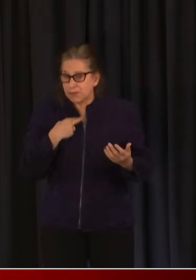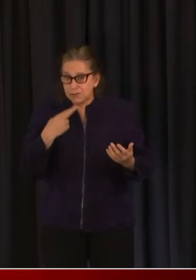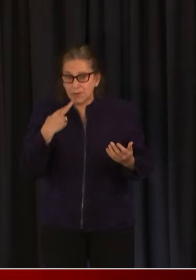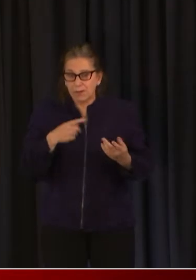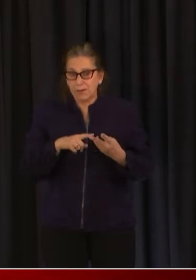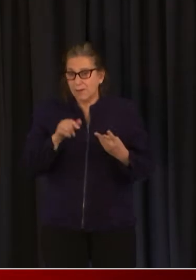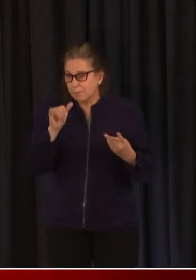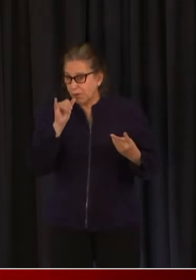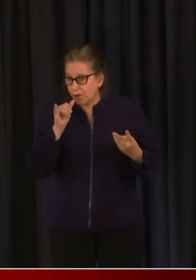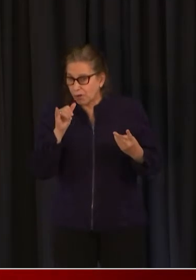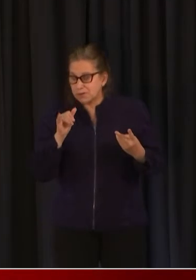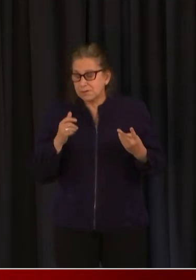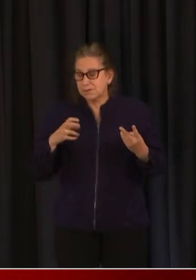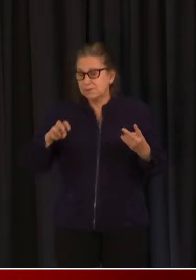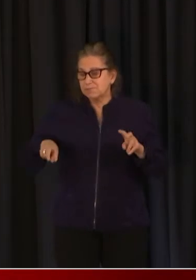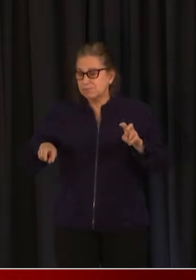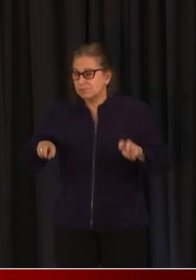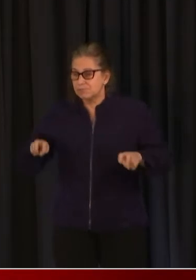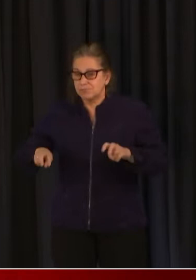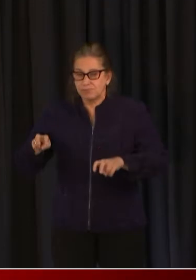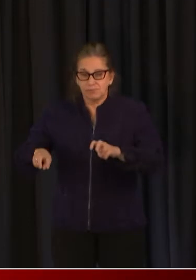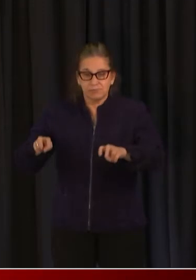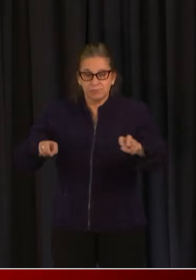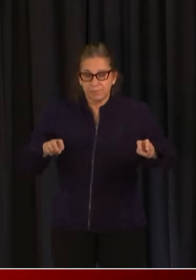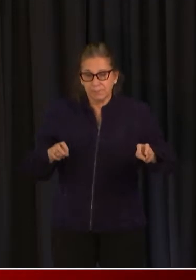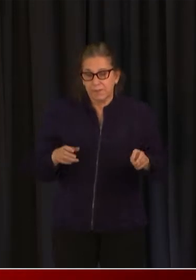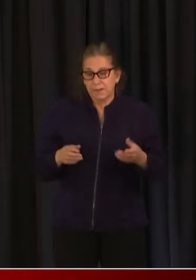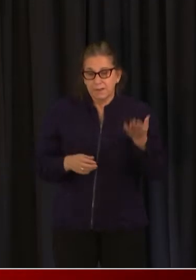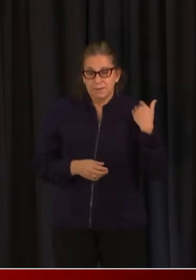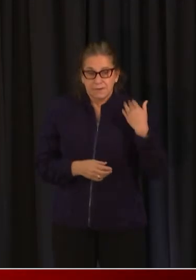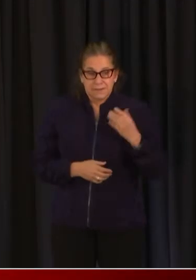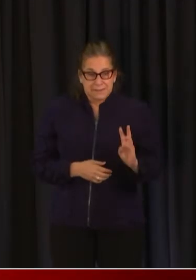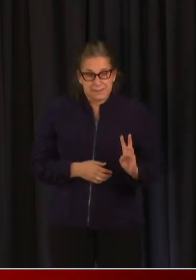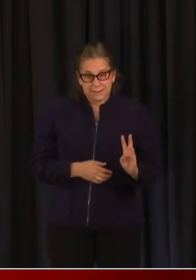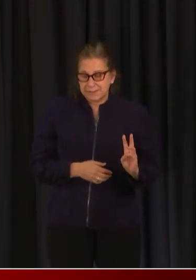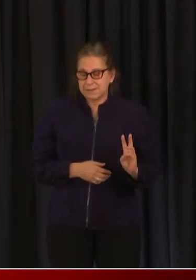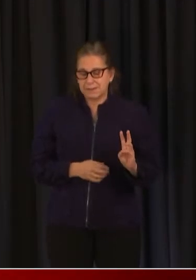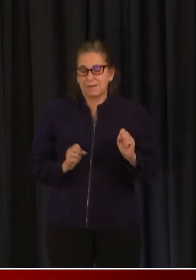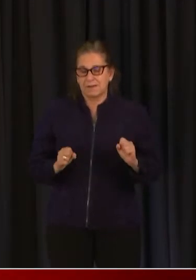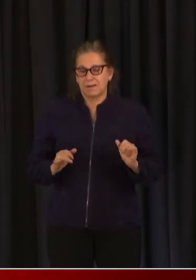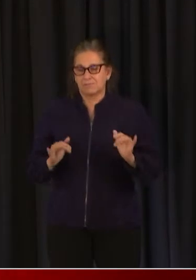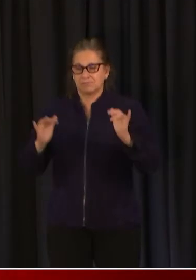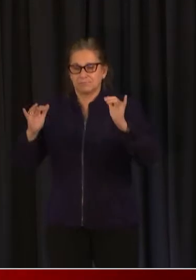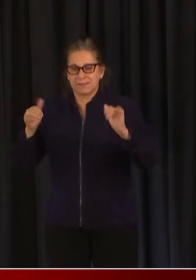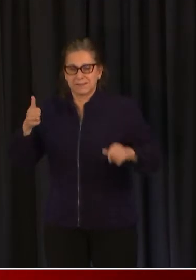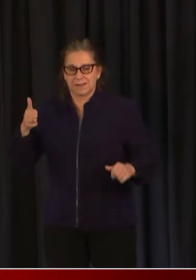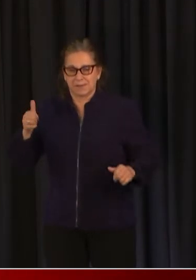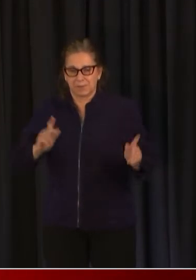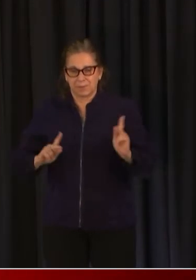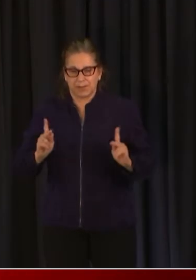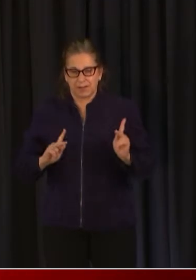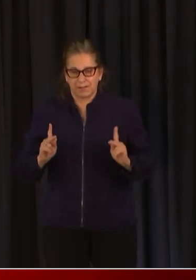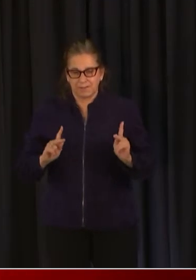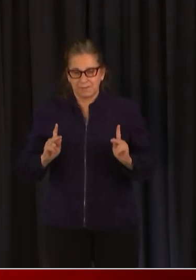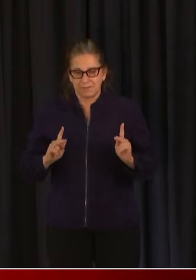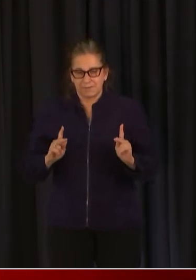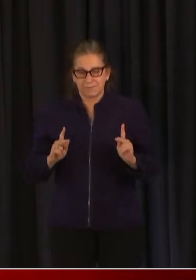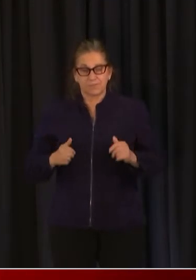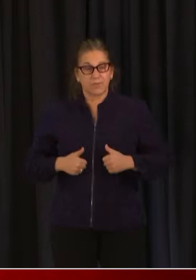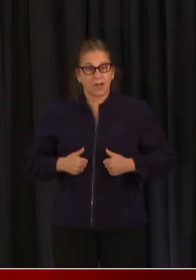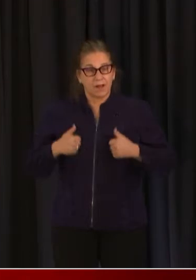can sit at a table increases from 6 people to 10 people. Live music will be